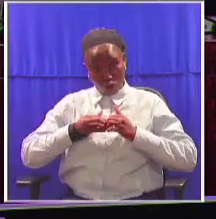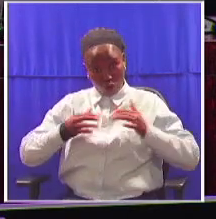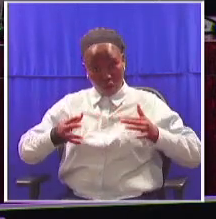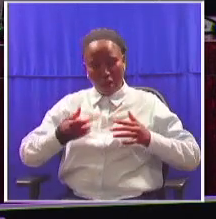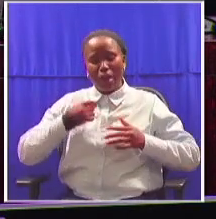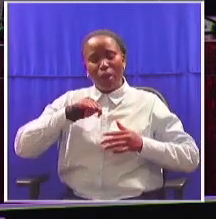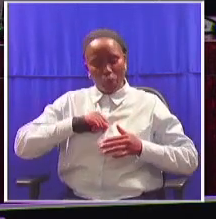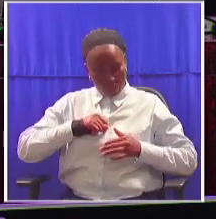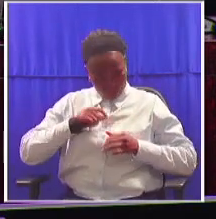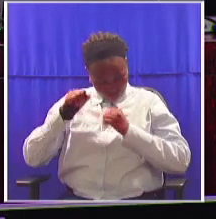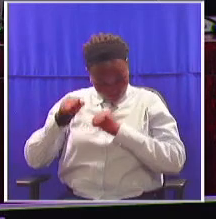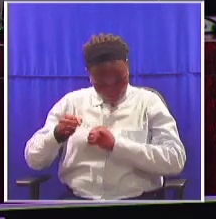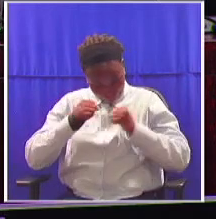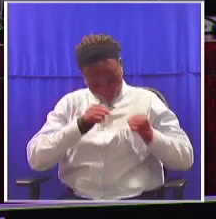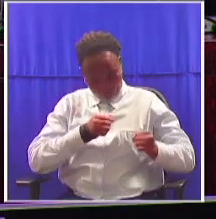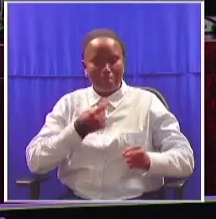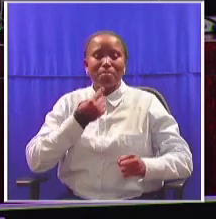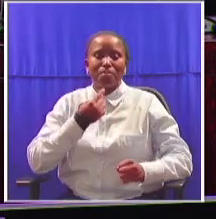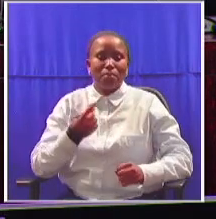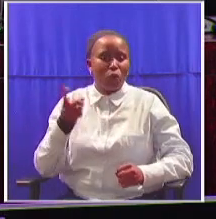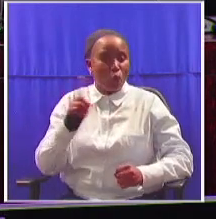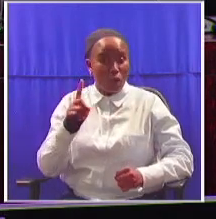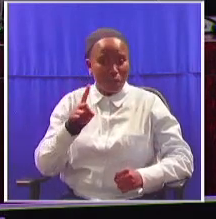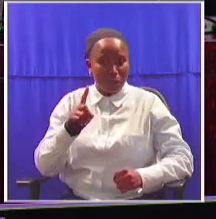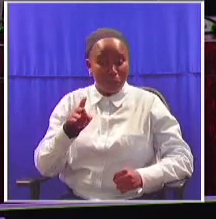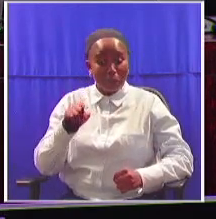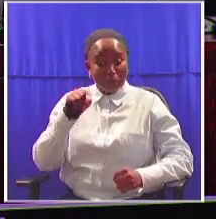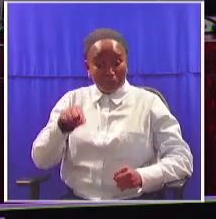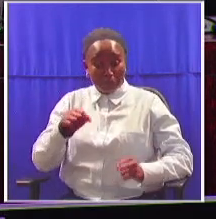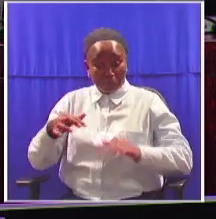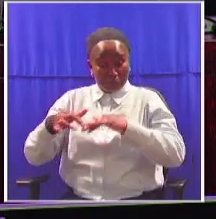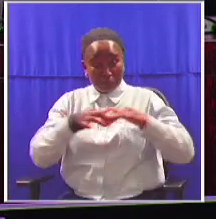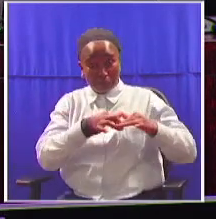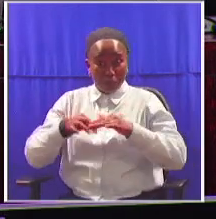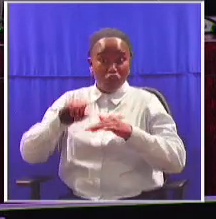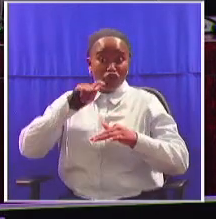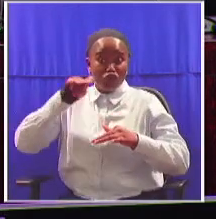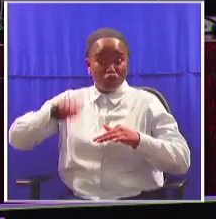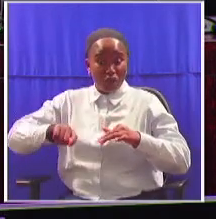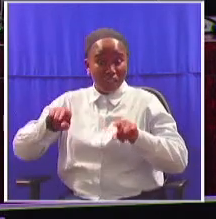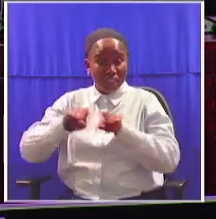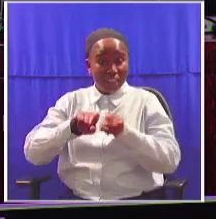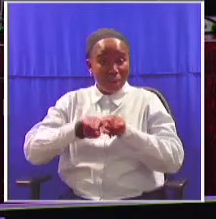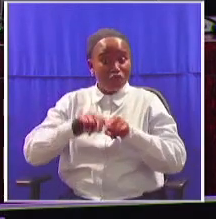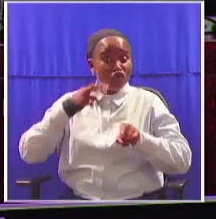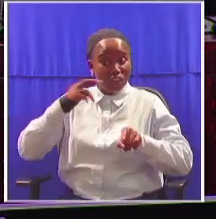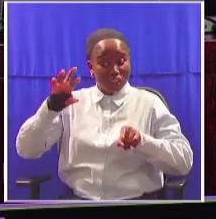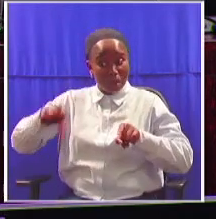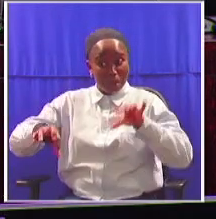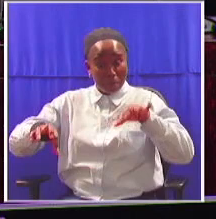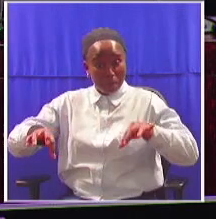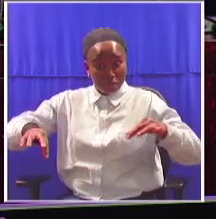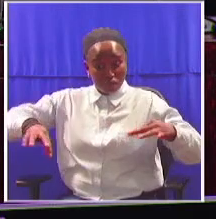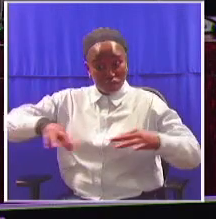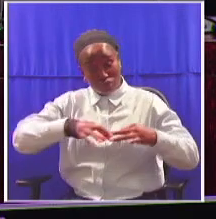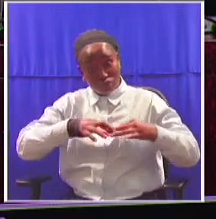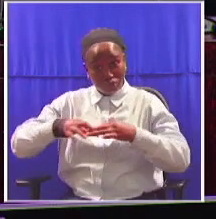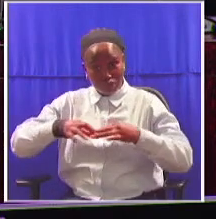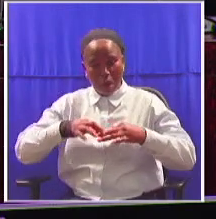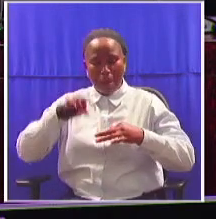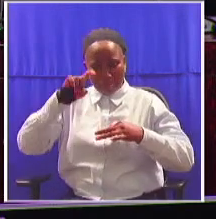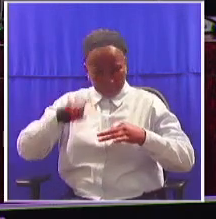now, that conflicts of this nature need to be resolved in the way